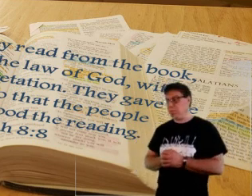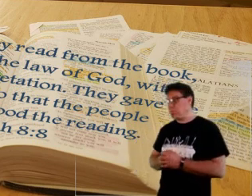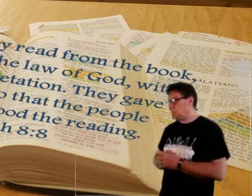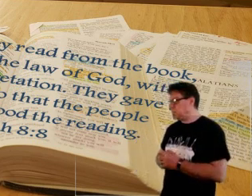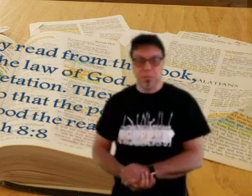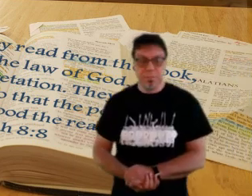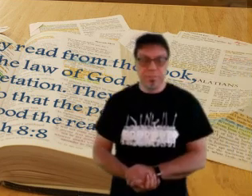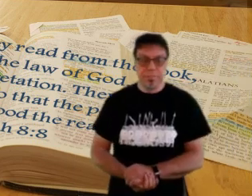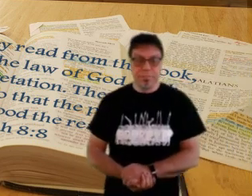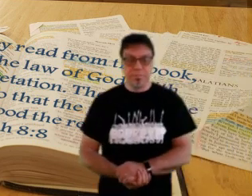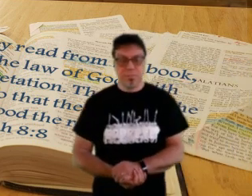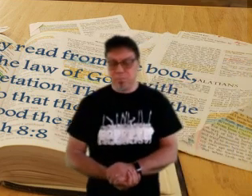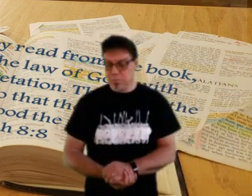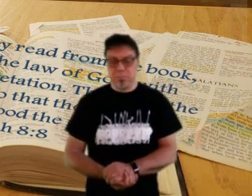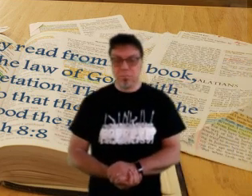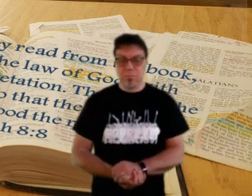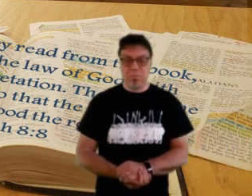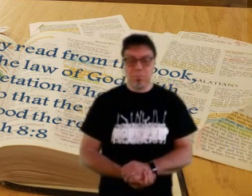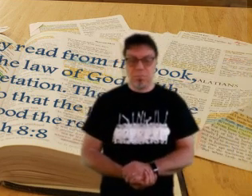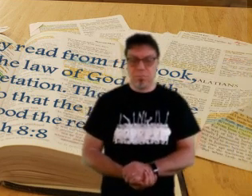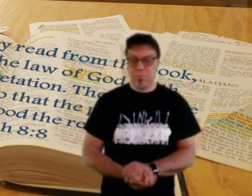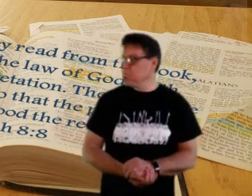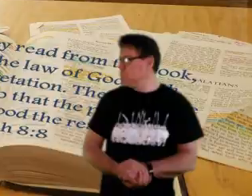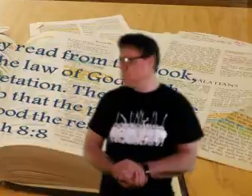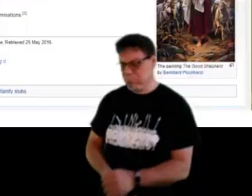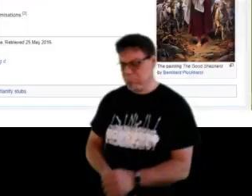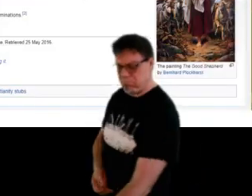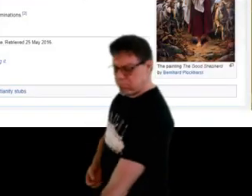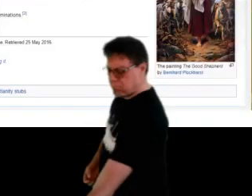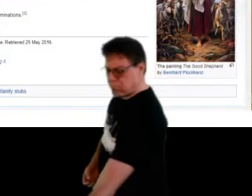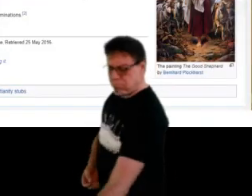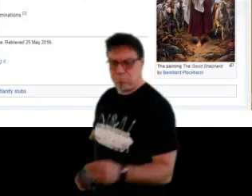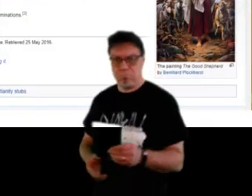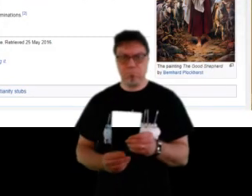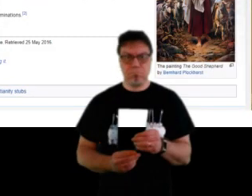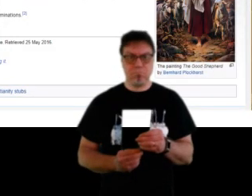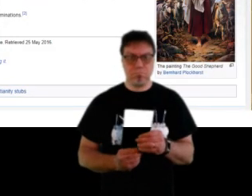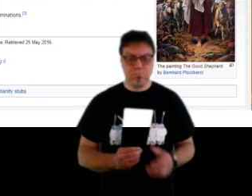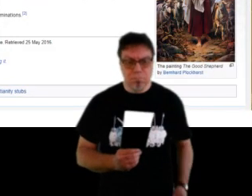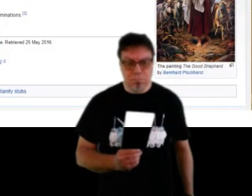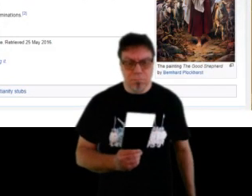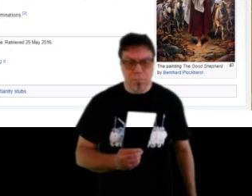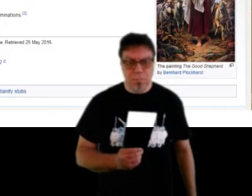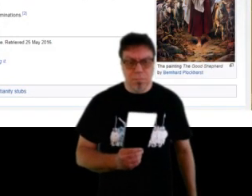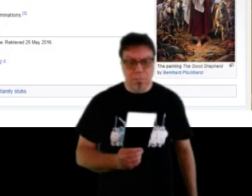pastor. Obviously, you haven't read the Wikipedia page.